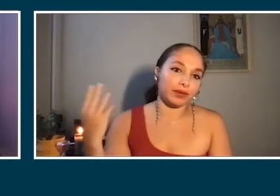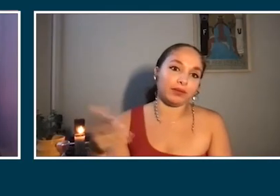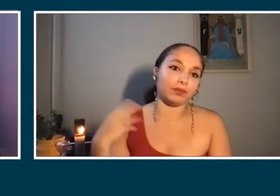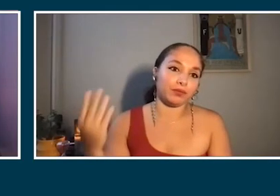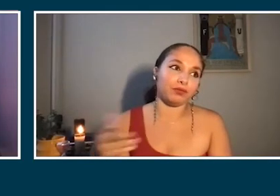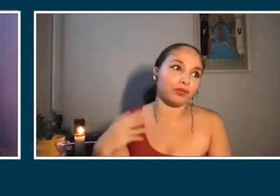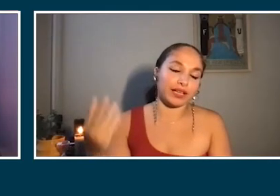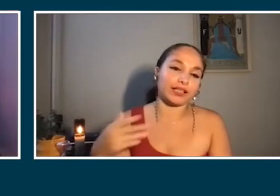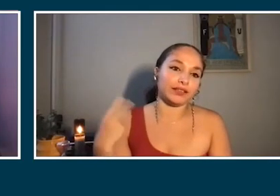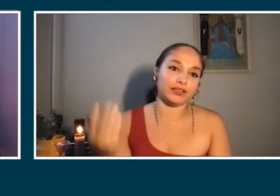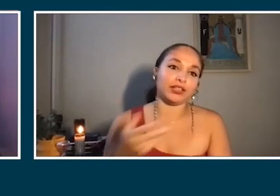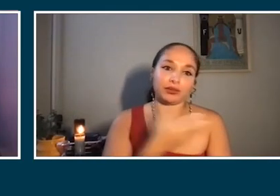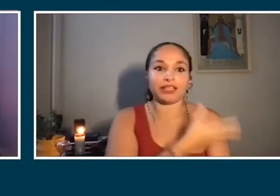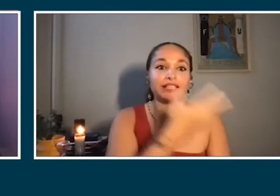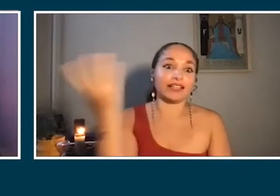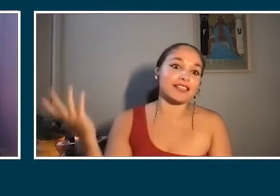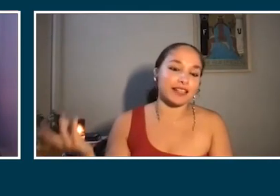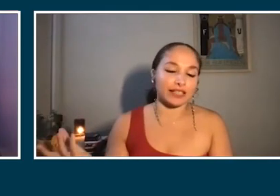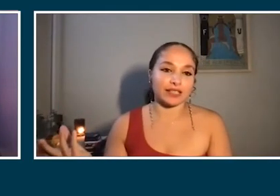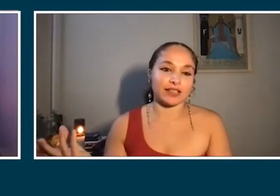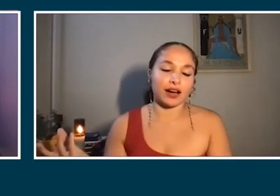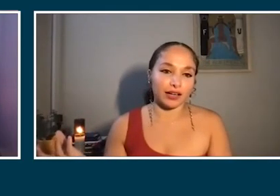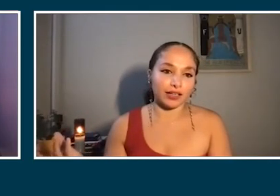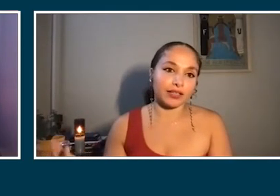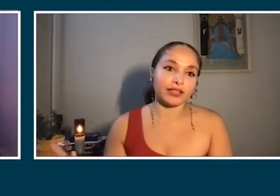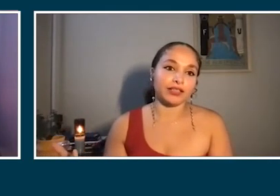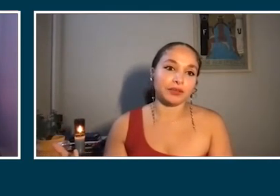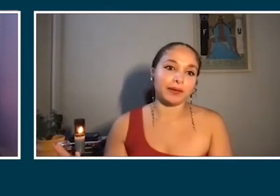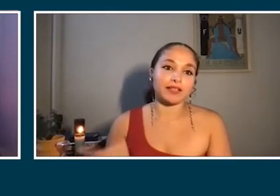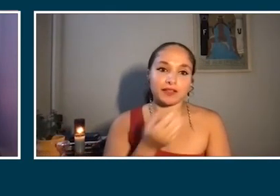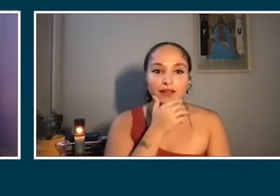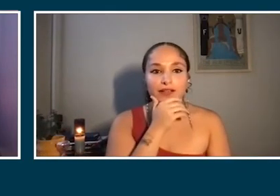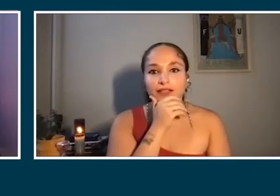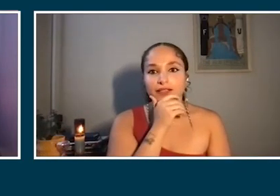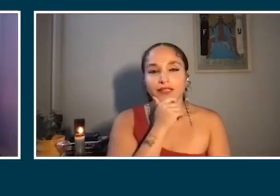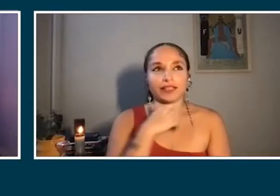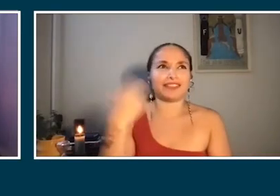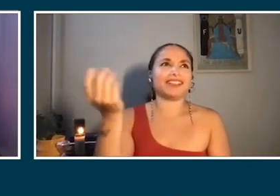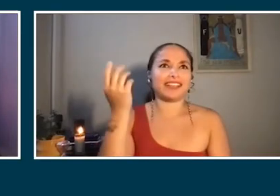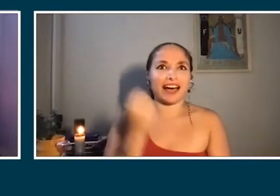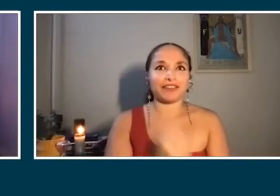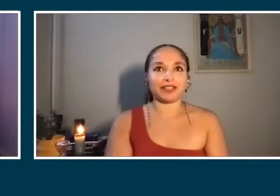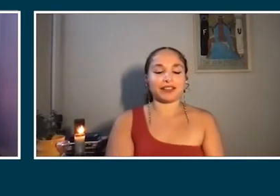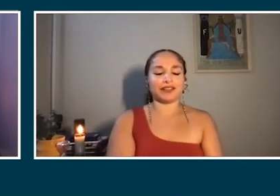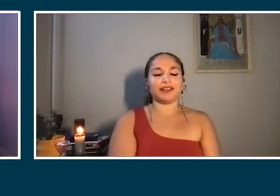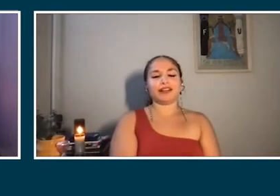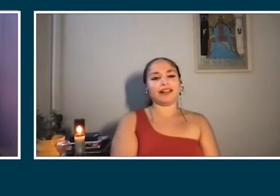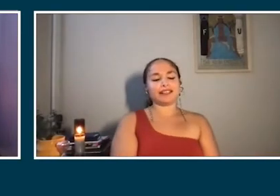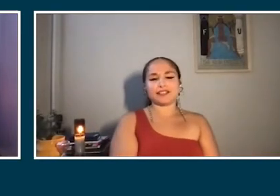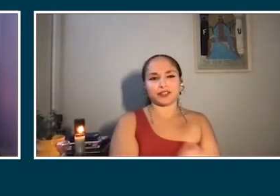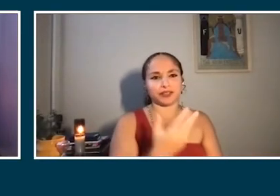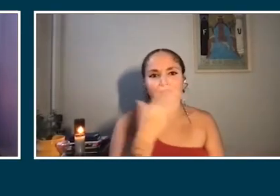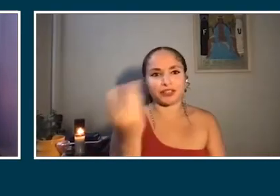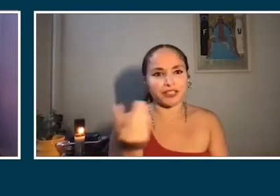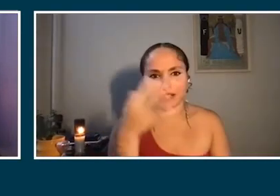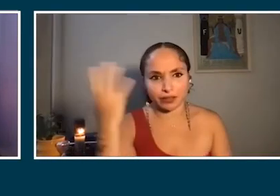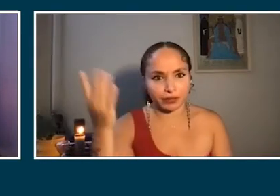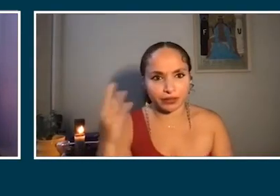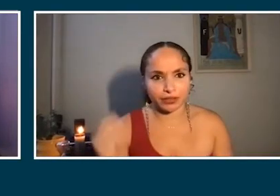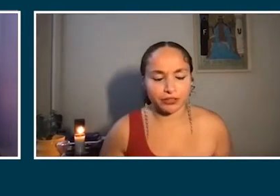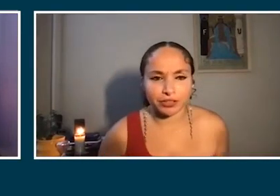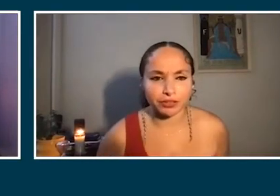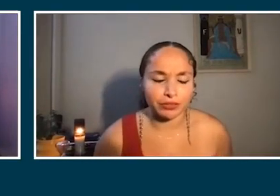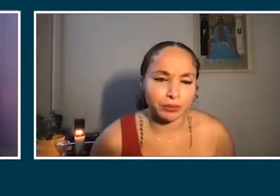so important to me, because like people think, you know, the intellect is God in the West, right? And it's like, think that